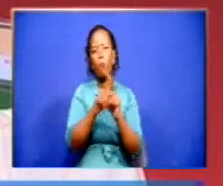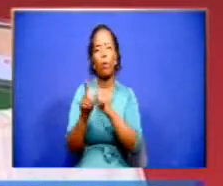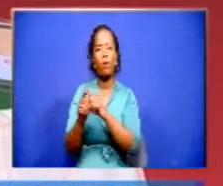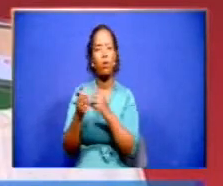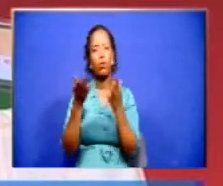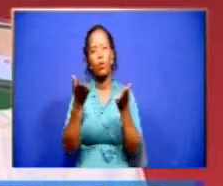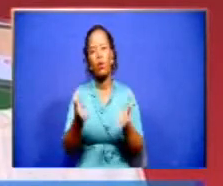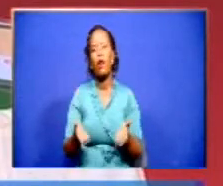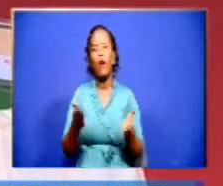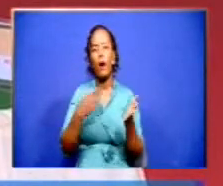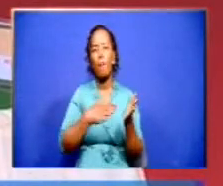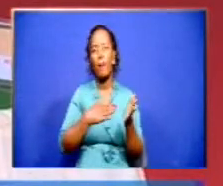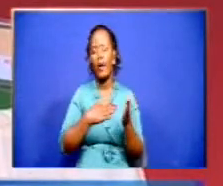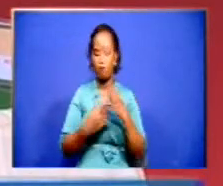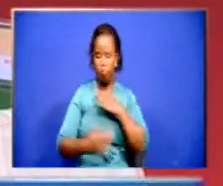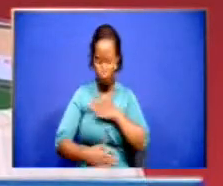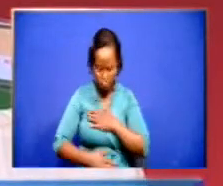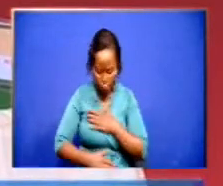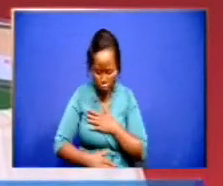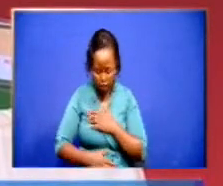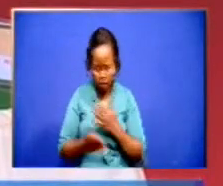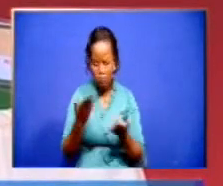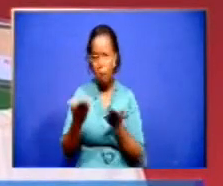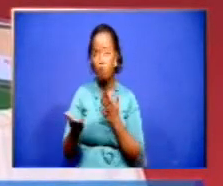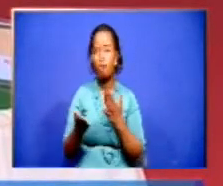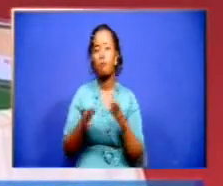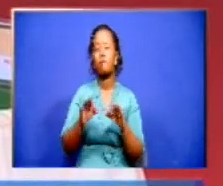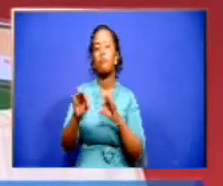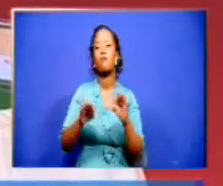lord debate the